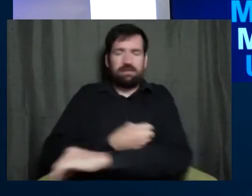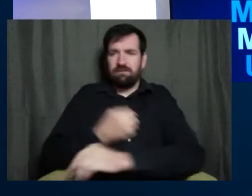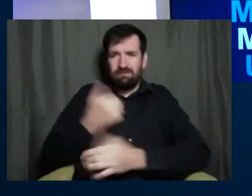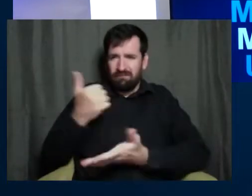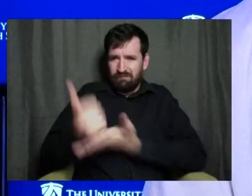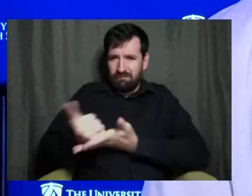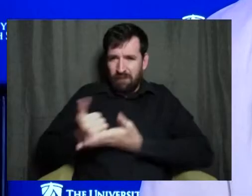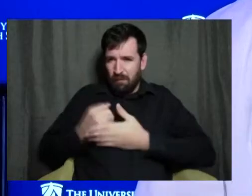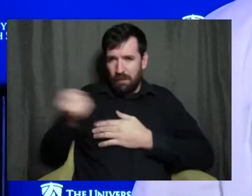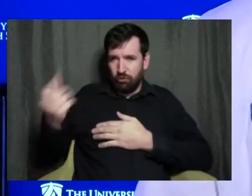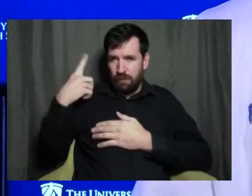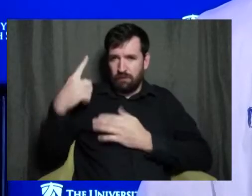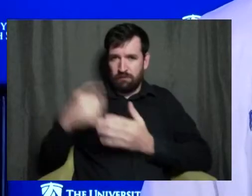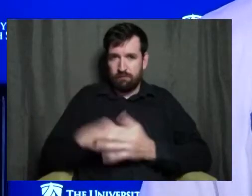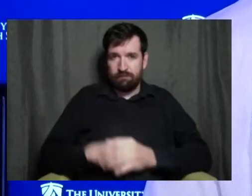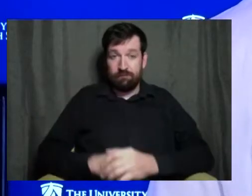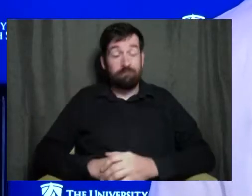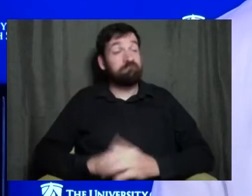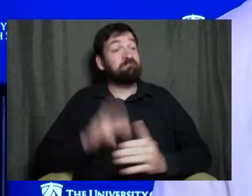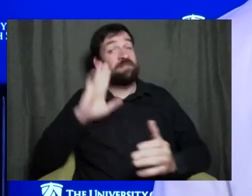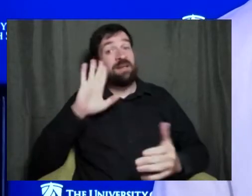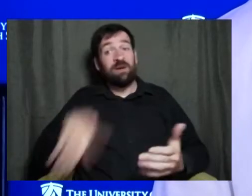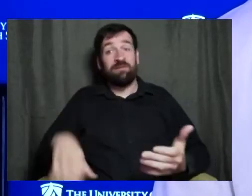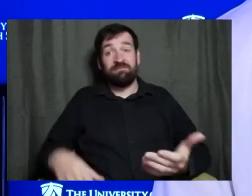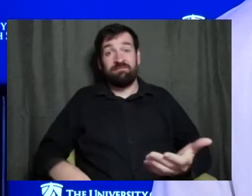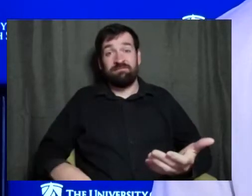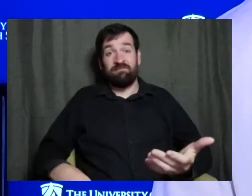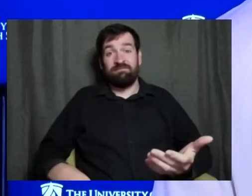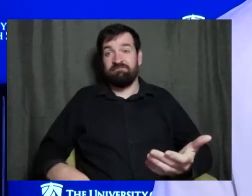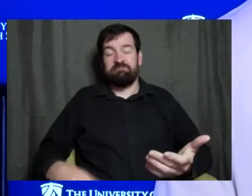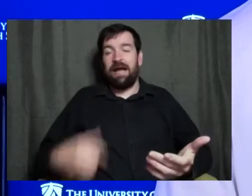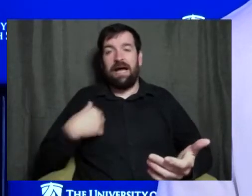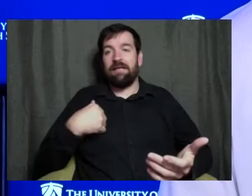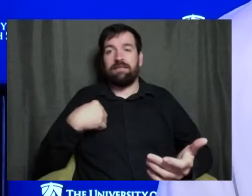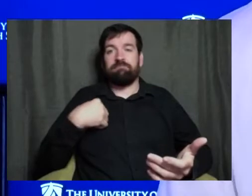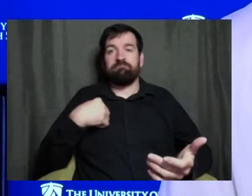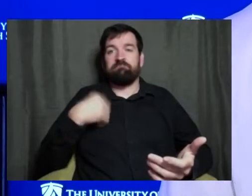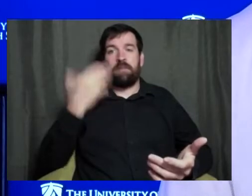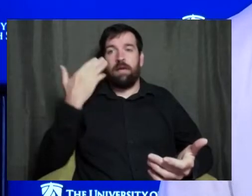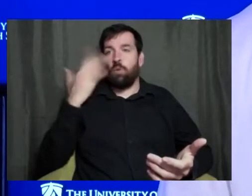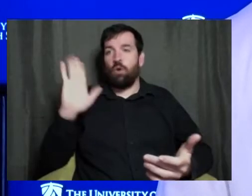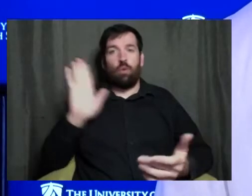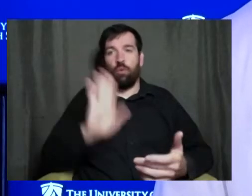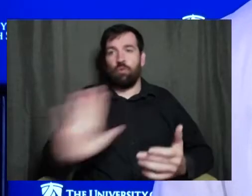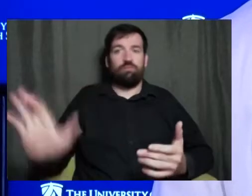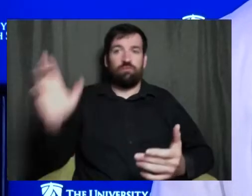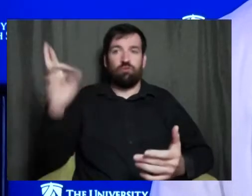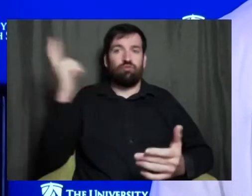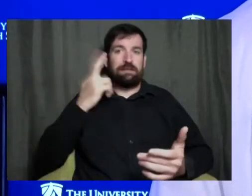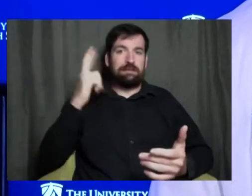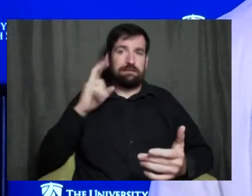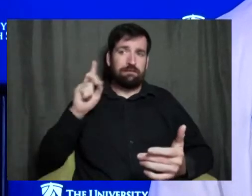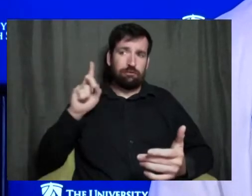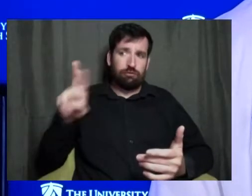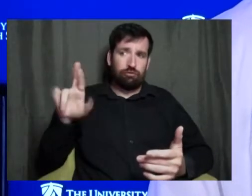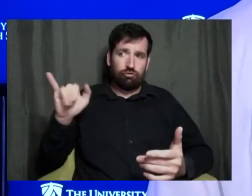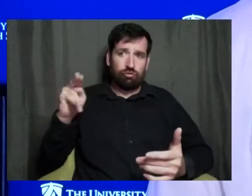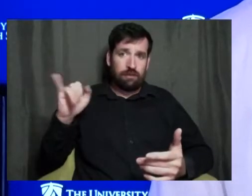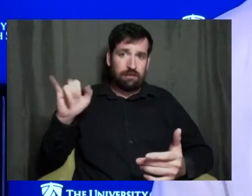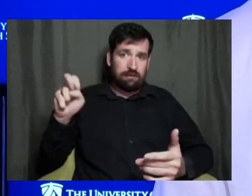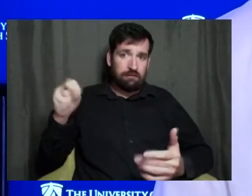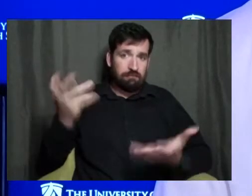Hawkinson. I can. I don't know overall their reasons. I think Dr. Johnson might have a little bit more insight,